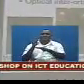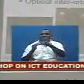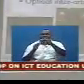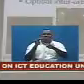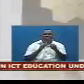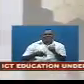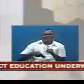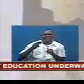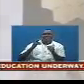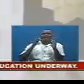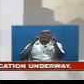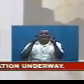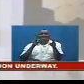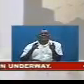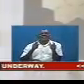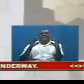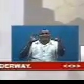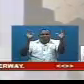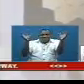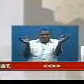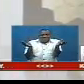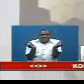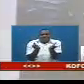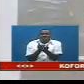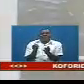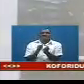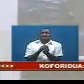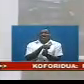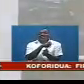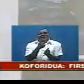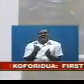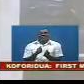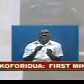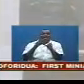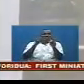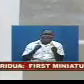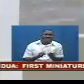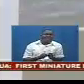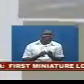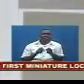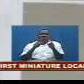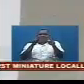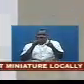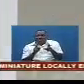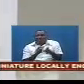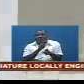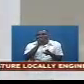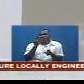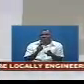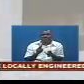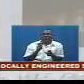construct high-performance educational miniature satellites, its subsystems and payload for experiments